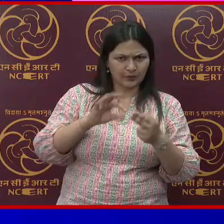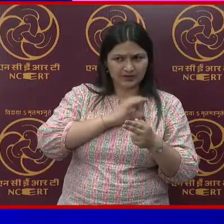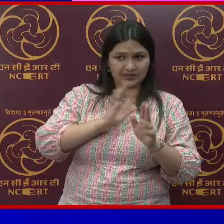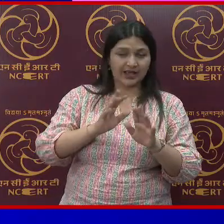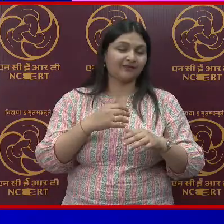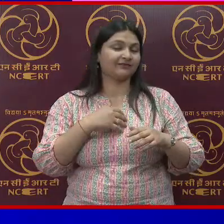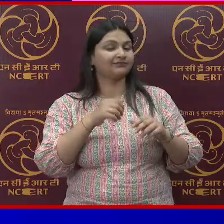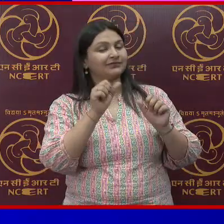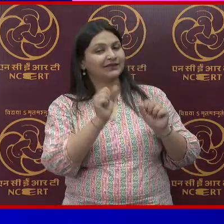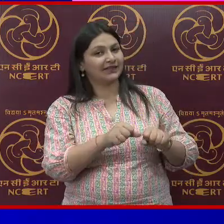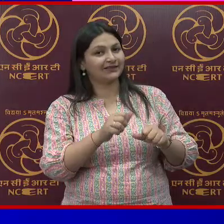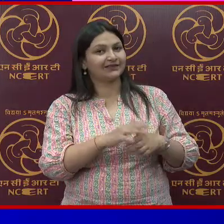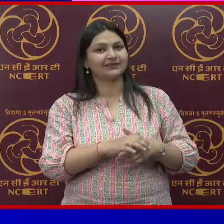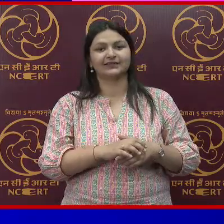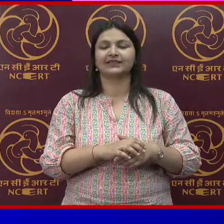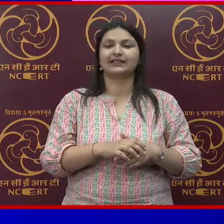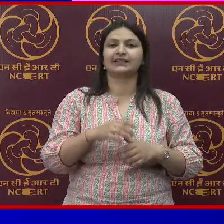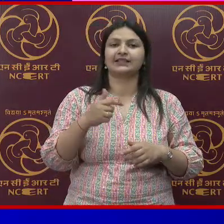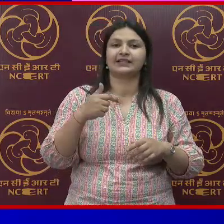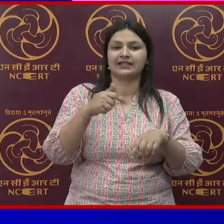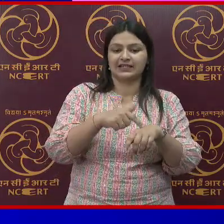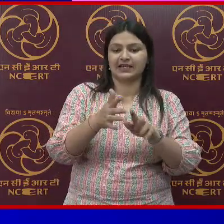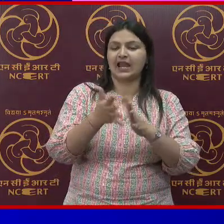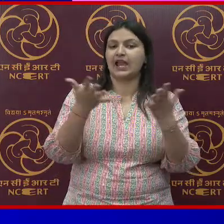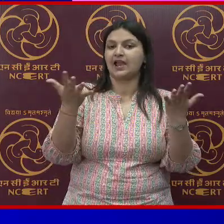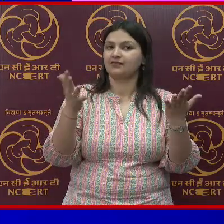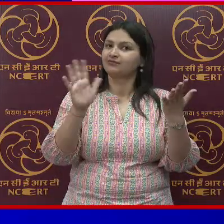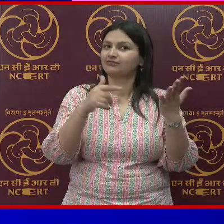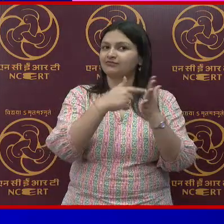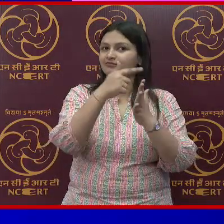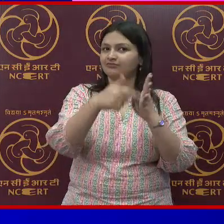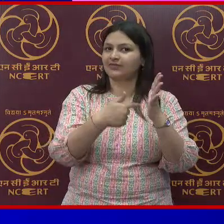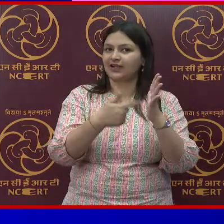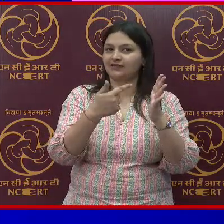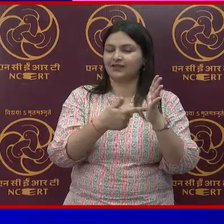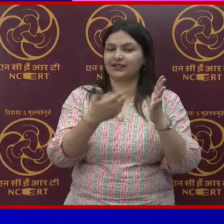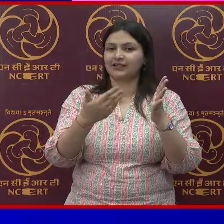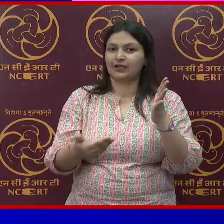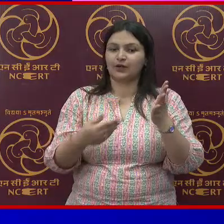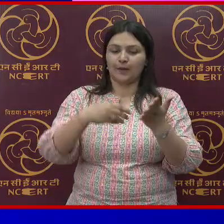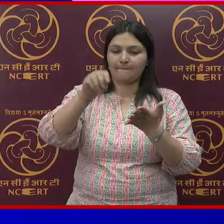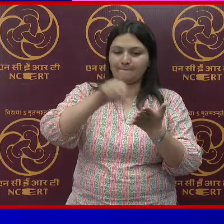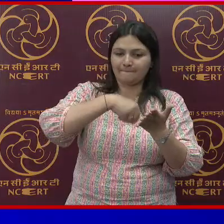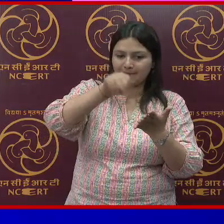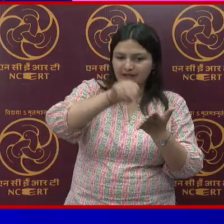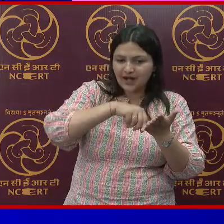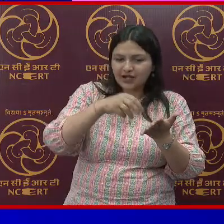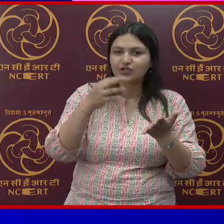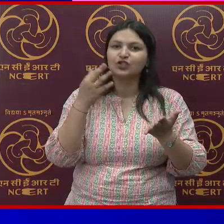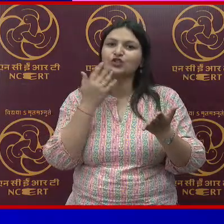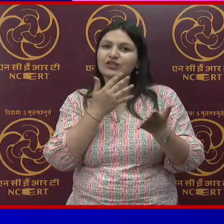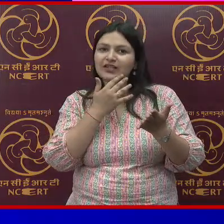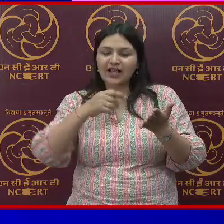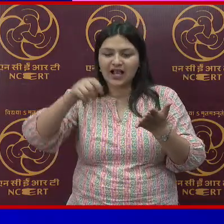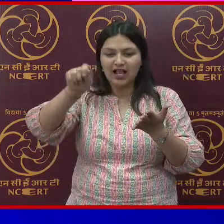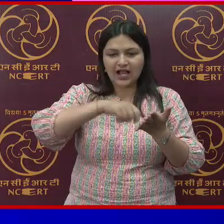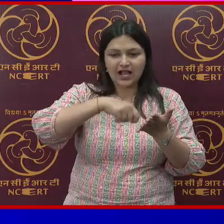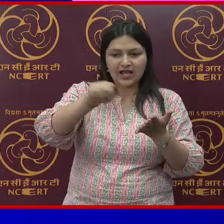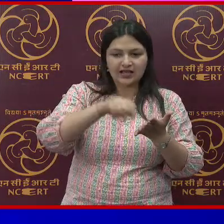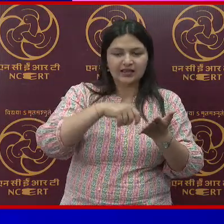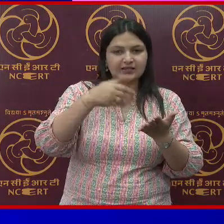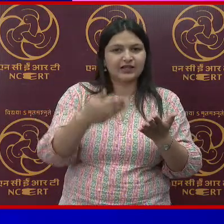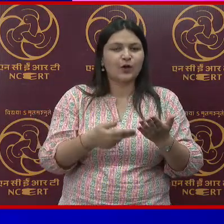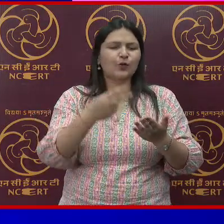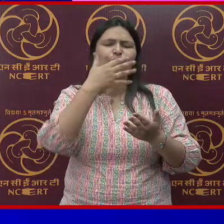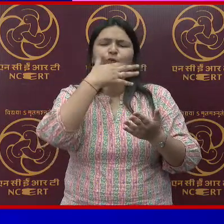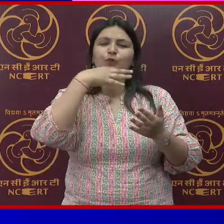Okay, so this is your palm, and with the help of this palm and a sketch pen, brush, watercolors and googly eyes, you are going